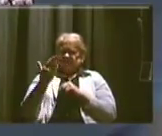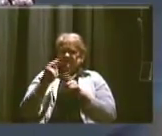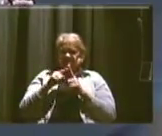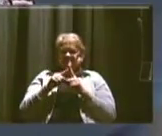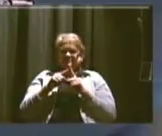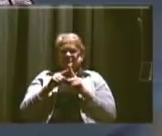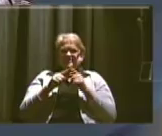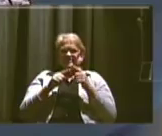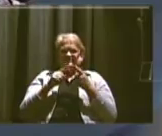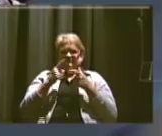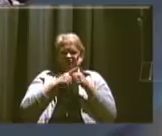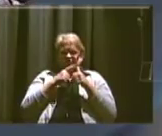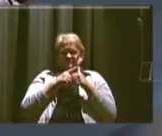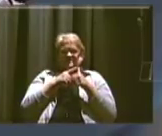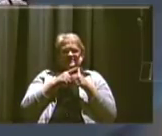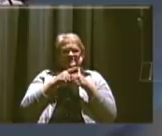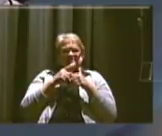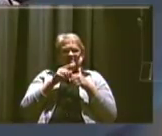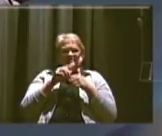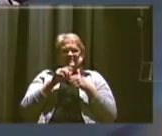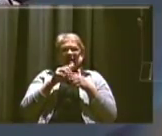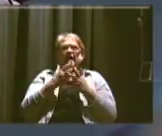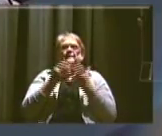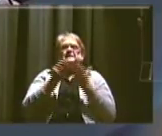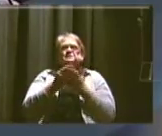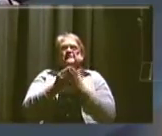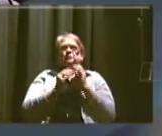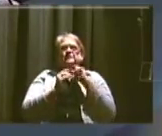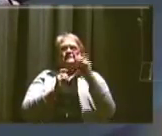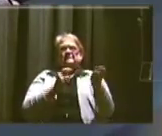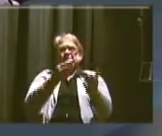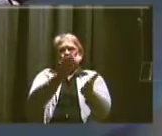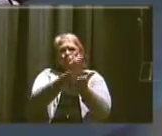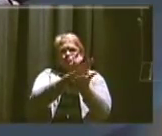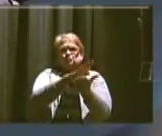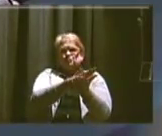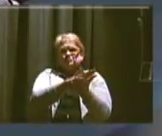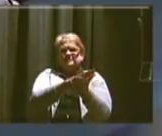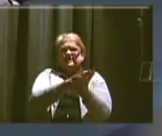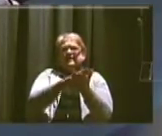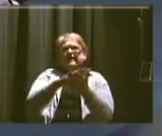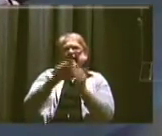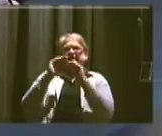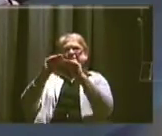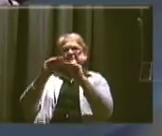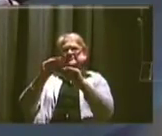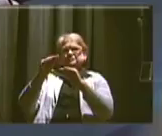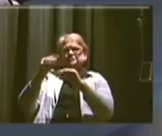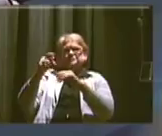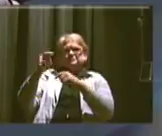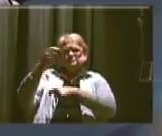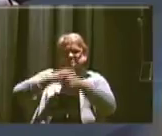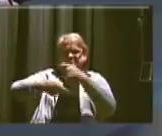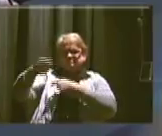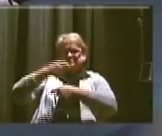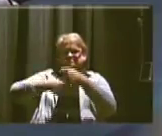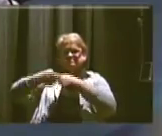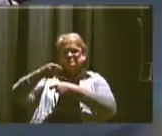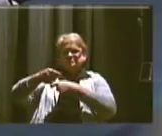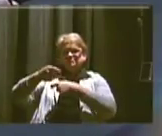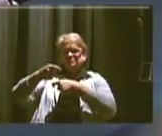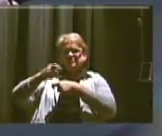the allocation we could give to schools, and B, our teacher computer replacement cycle. In order